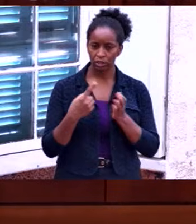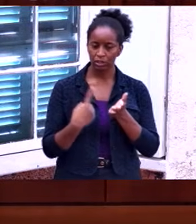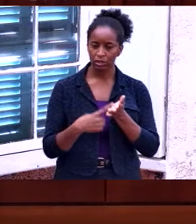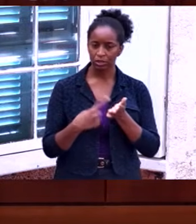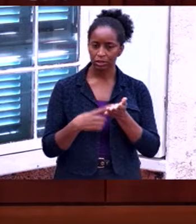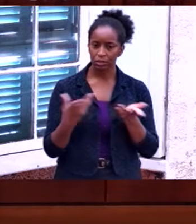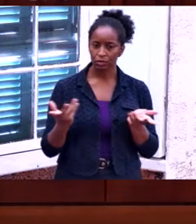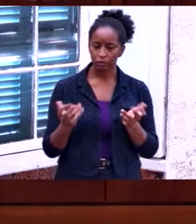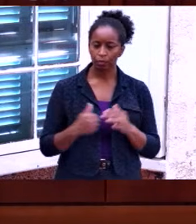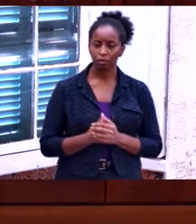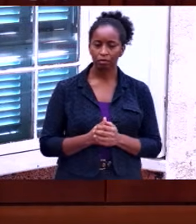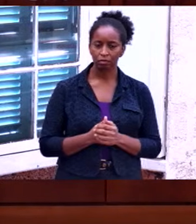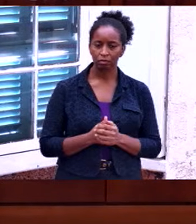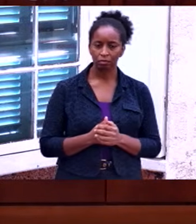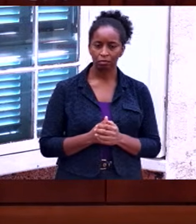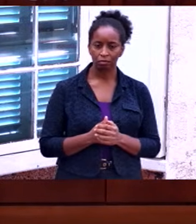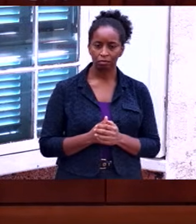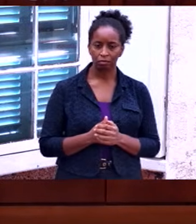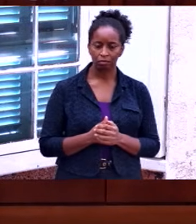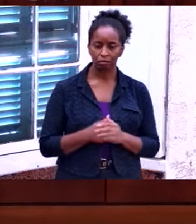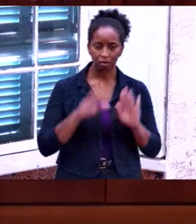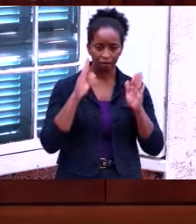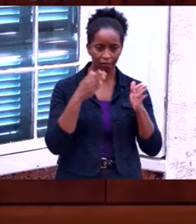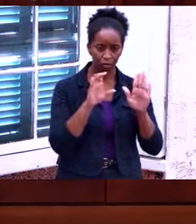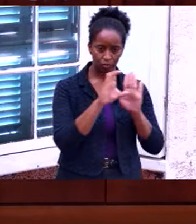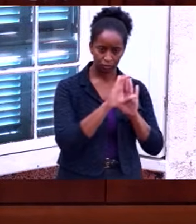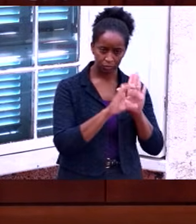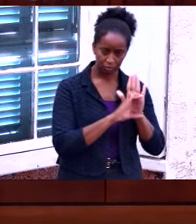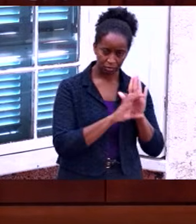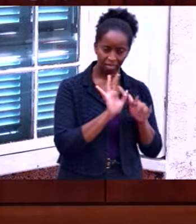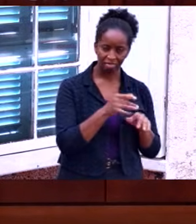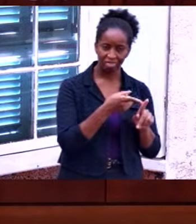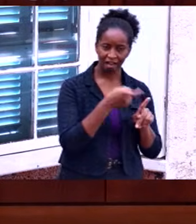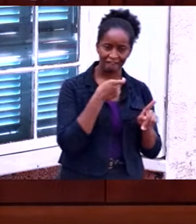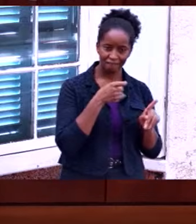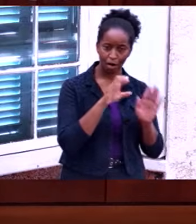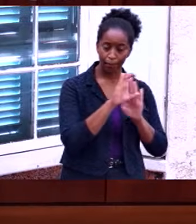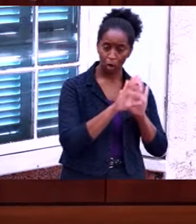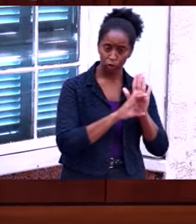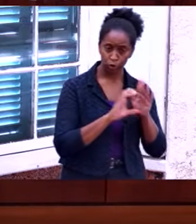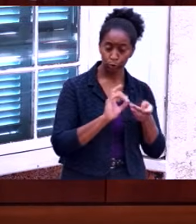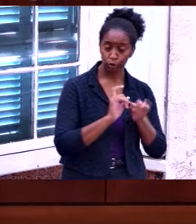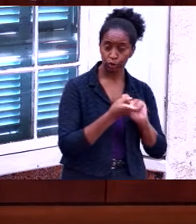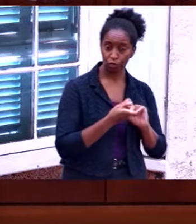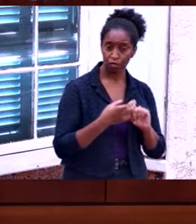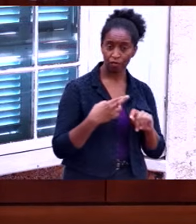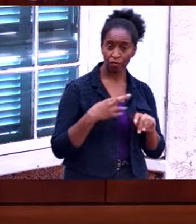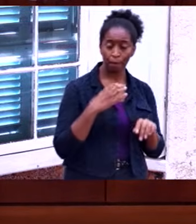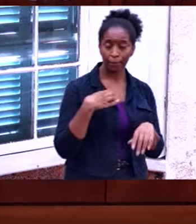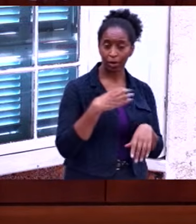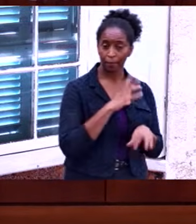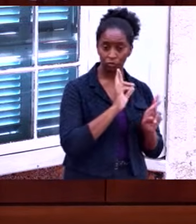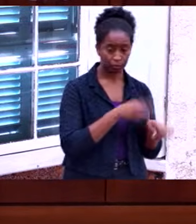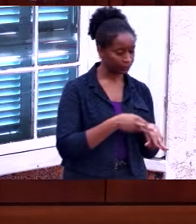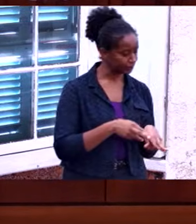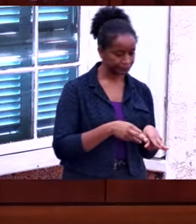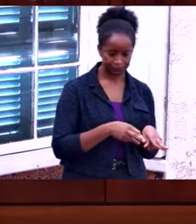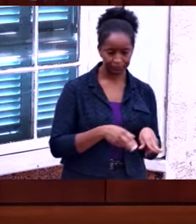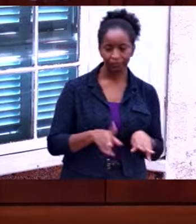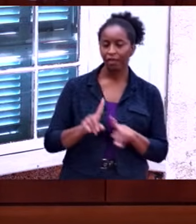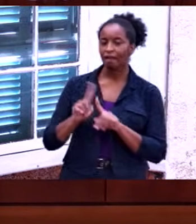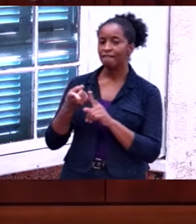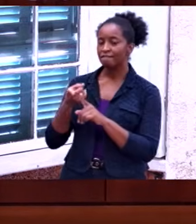that is drawn not from the Constitutional Reform Commission's report, but from the Parliamentary Reform Commission's